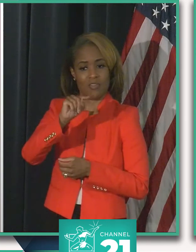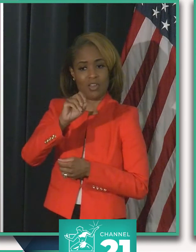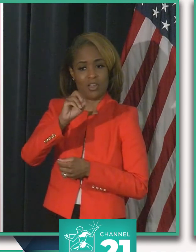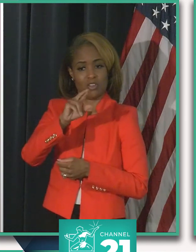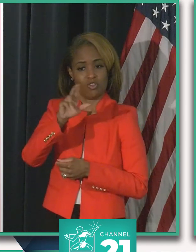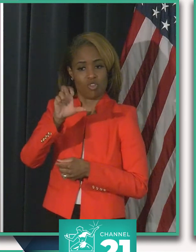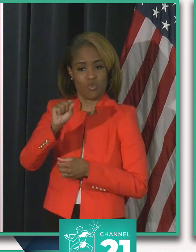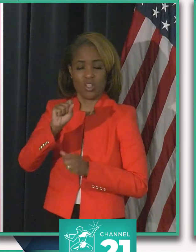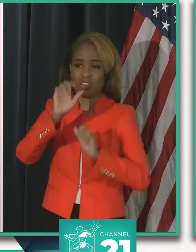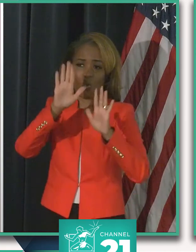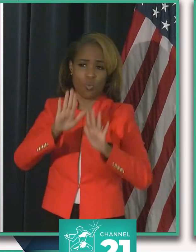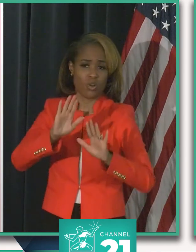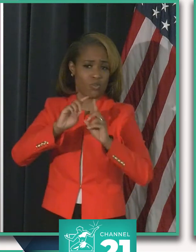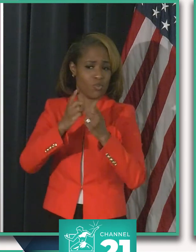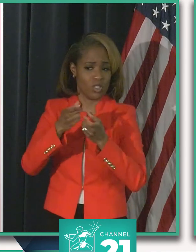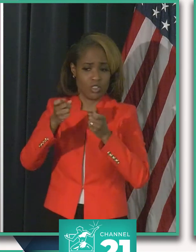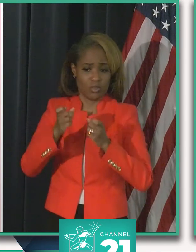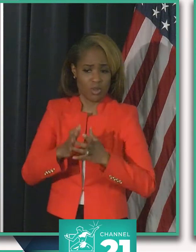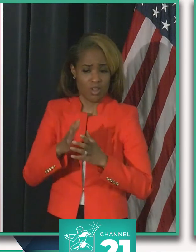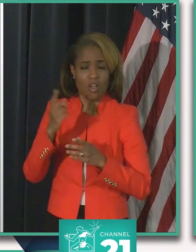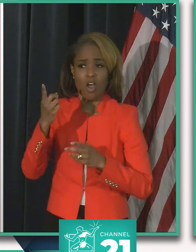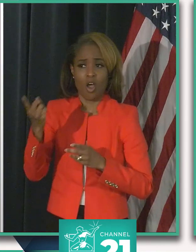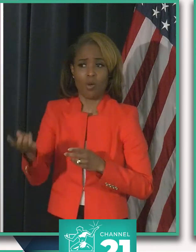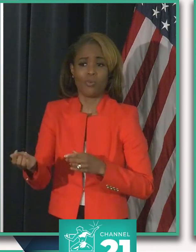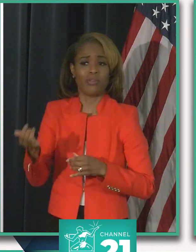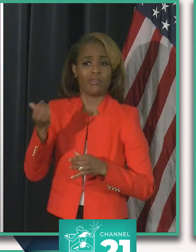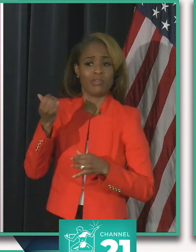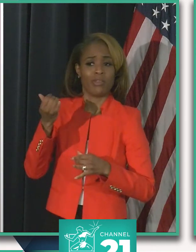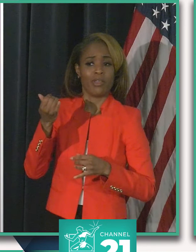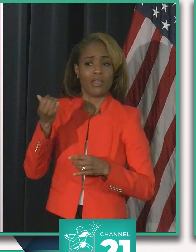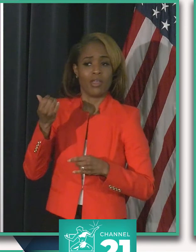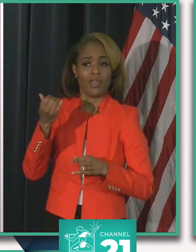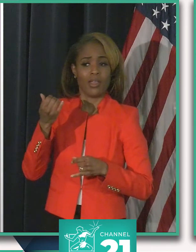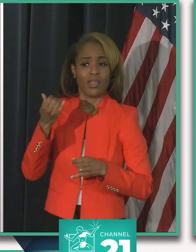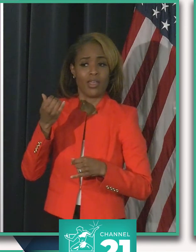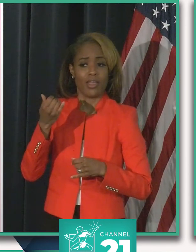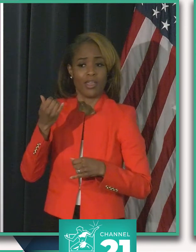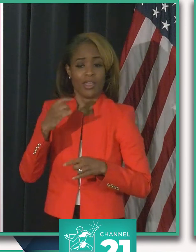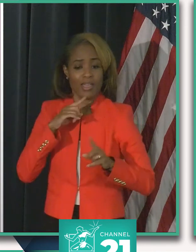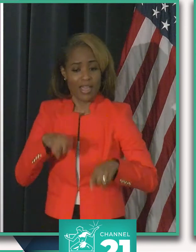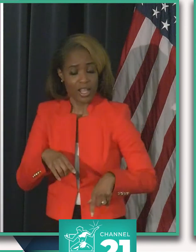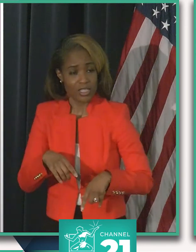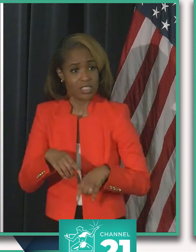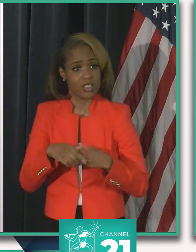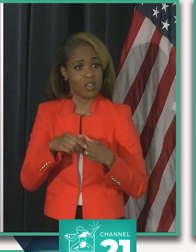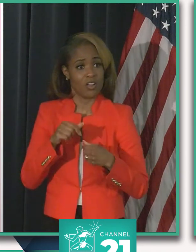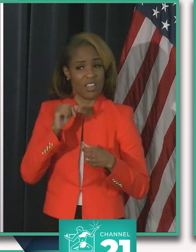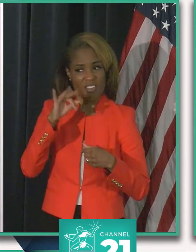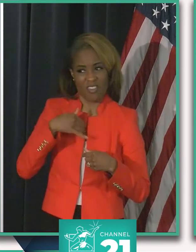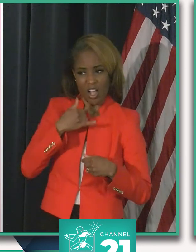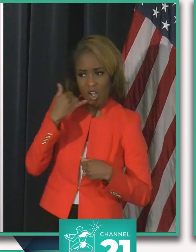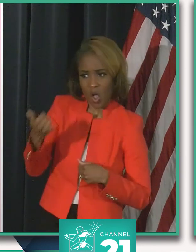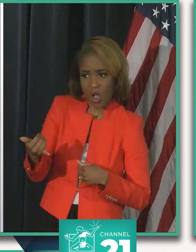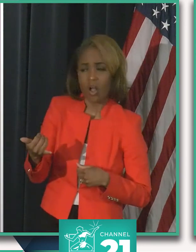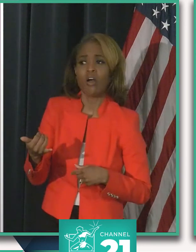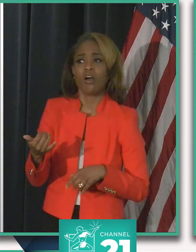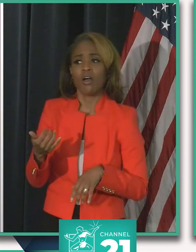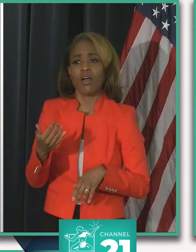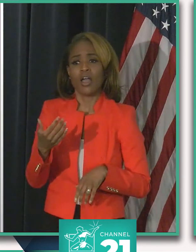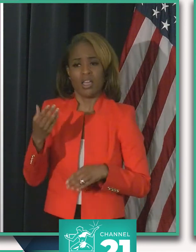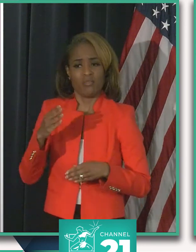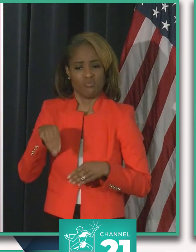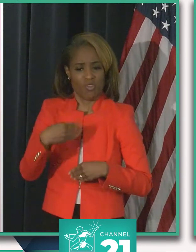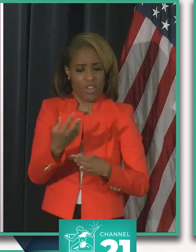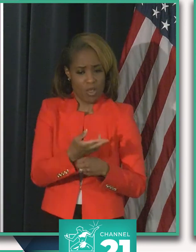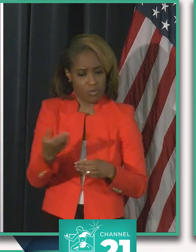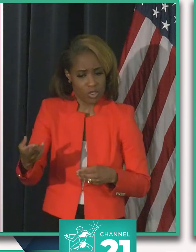District 6 manager. She's always answering my phone calls when we call her office, providing the community with resources. Now, my